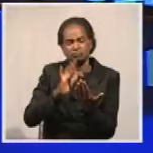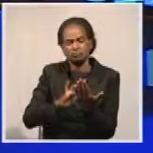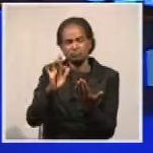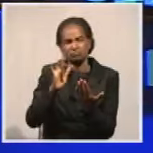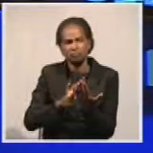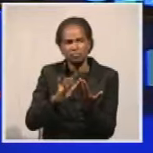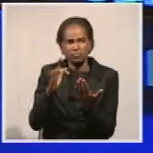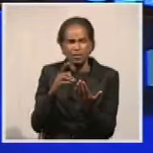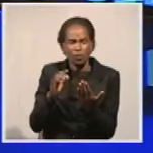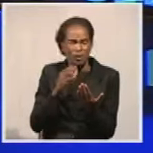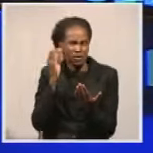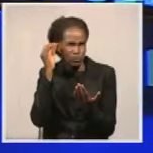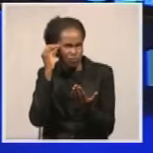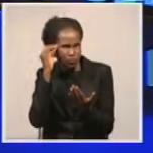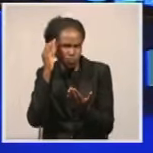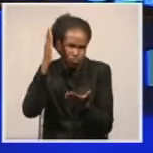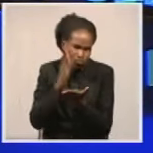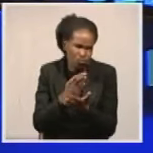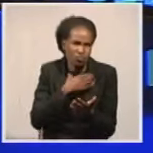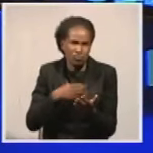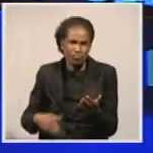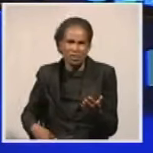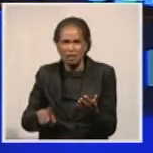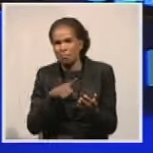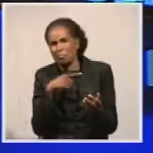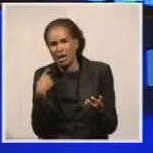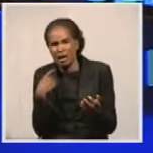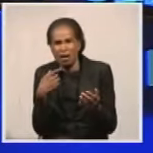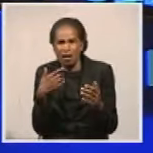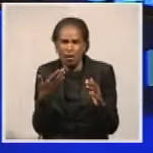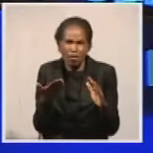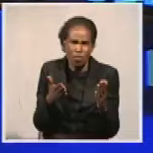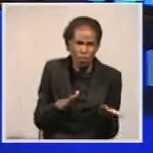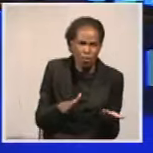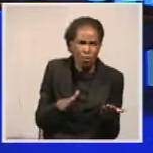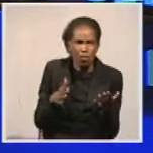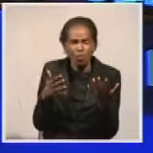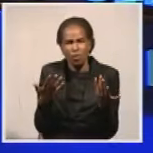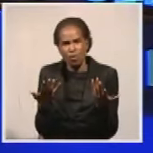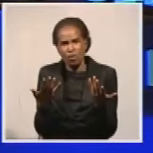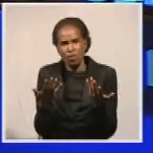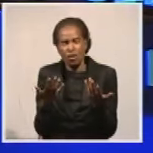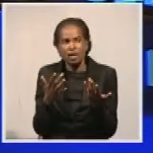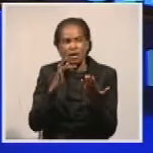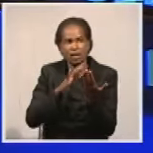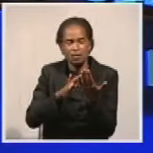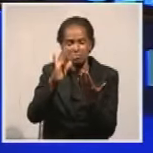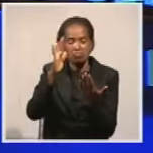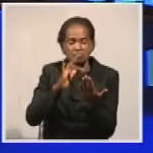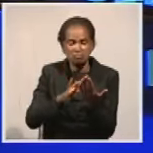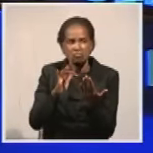find a confirmation or something. And truly, I found something